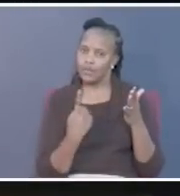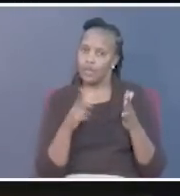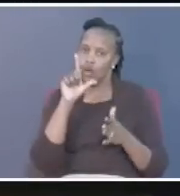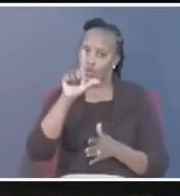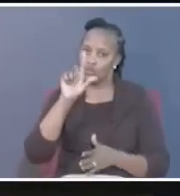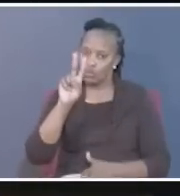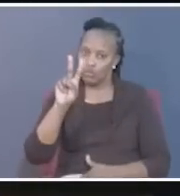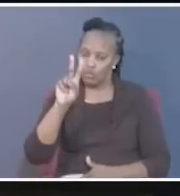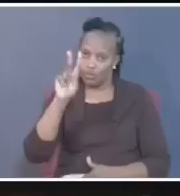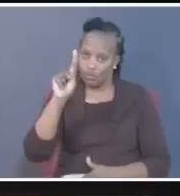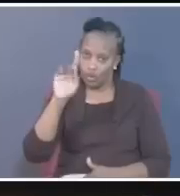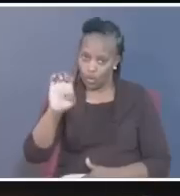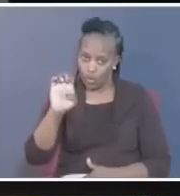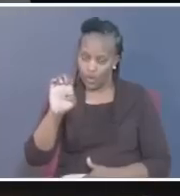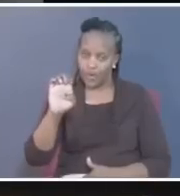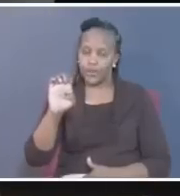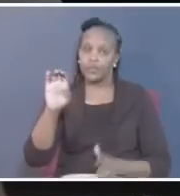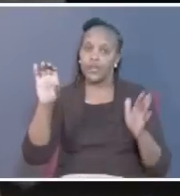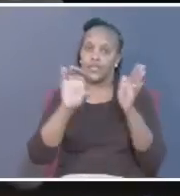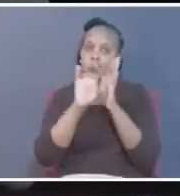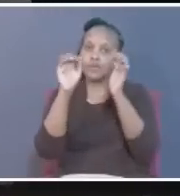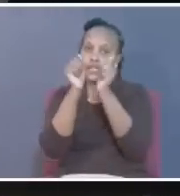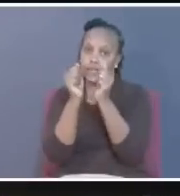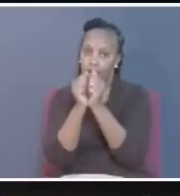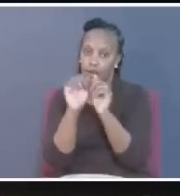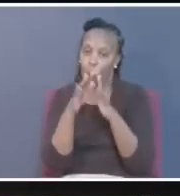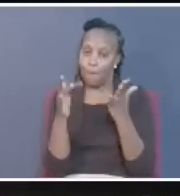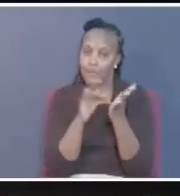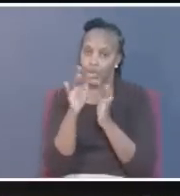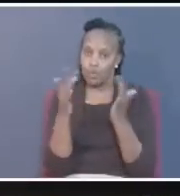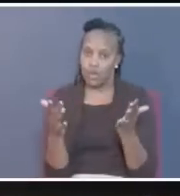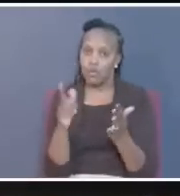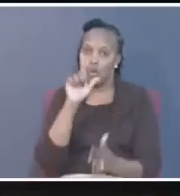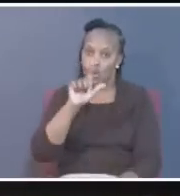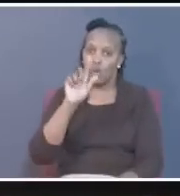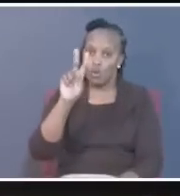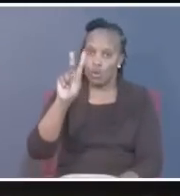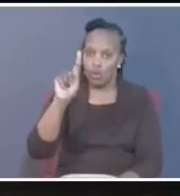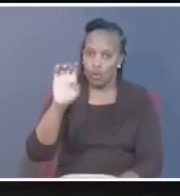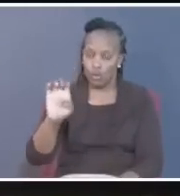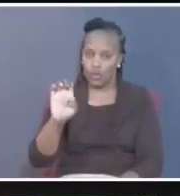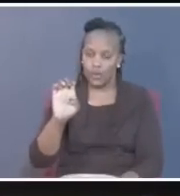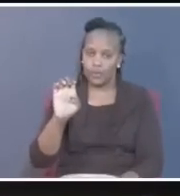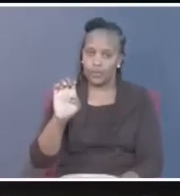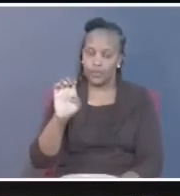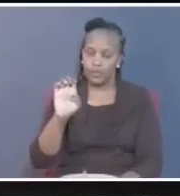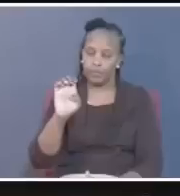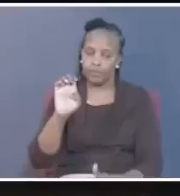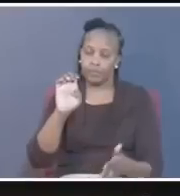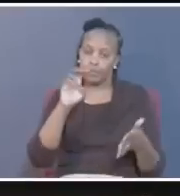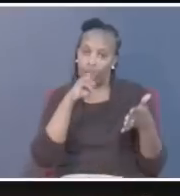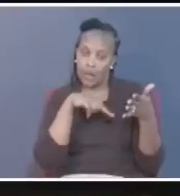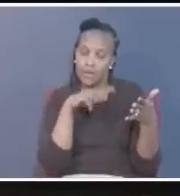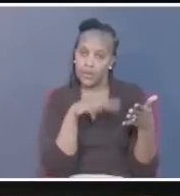you could just either swipe your device or open your Bible to Luke chapter 10. I'll be reading to us from the New American